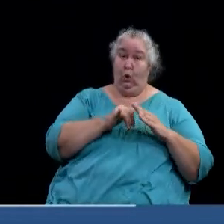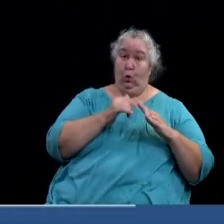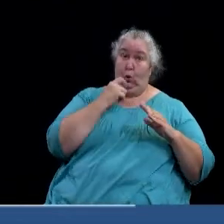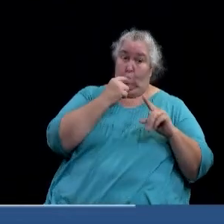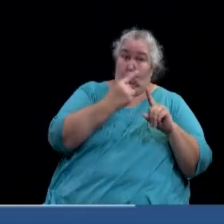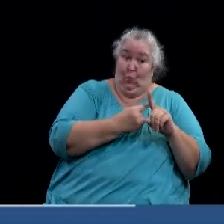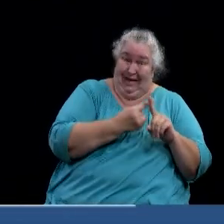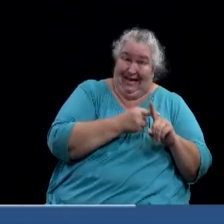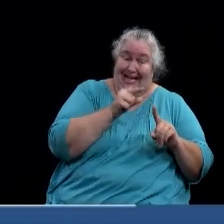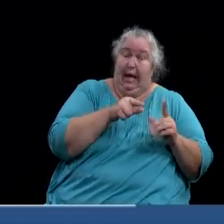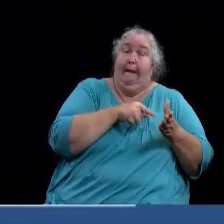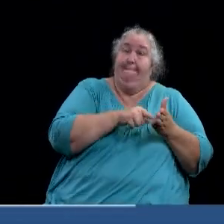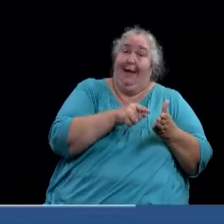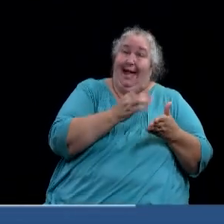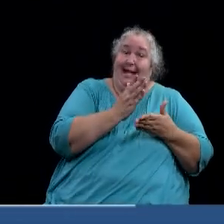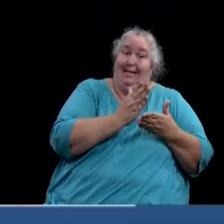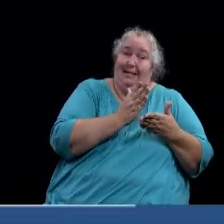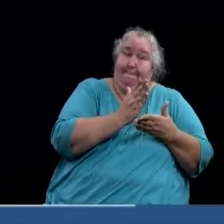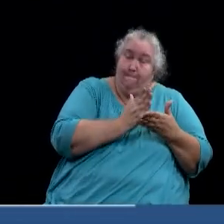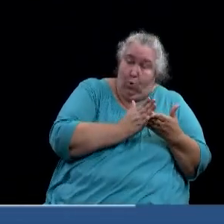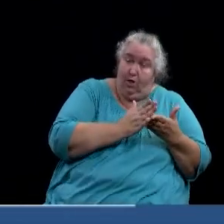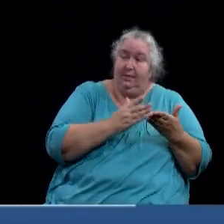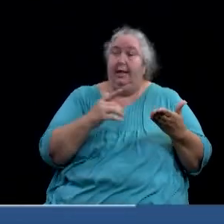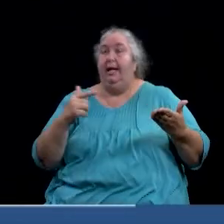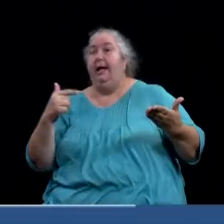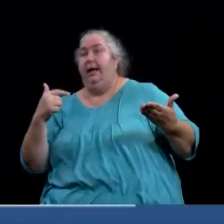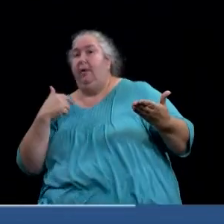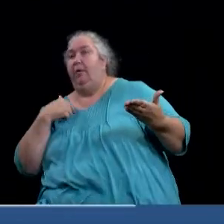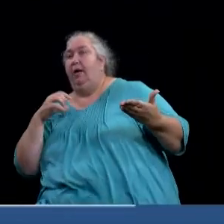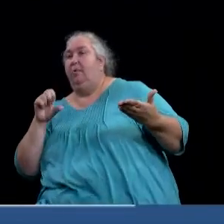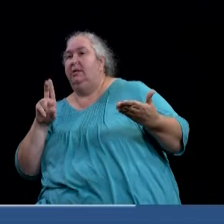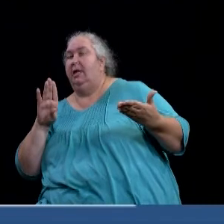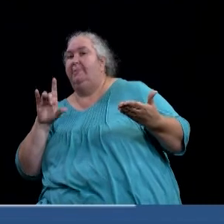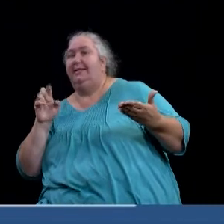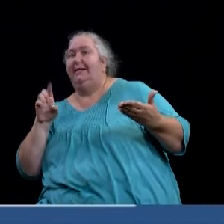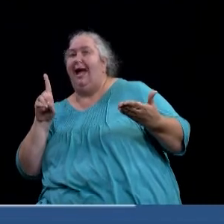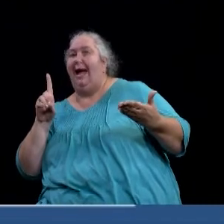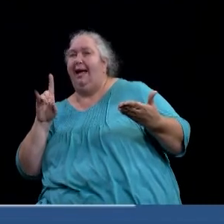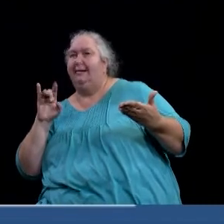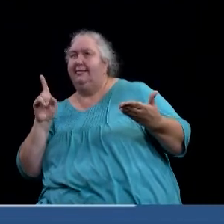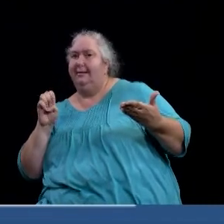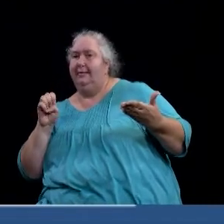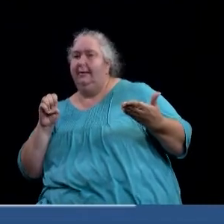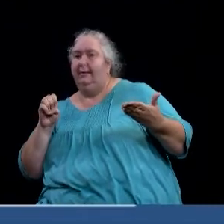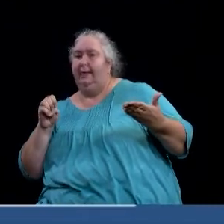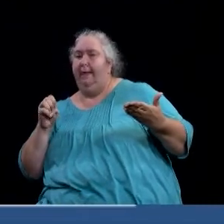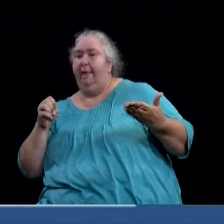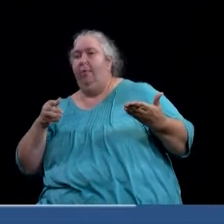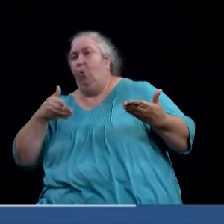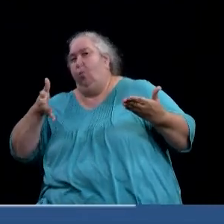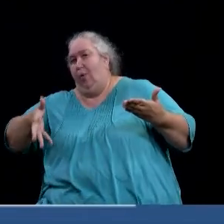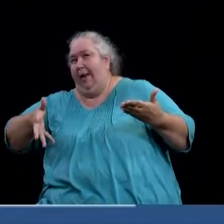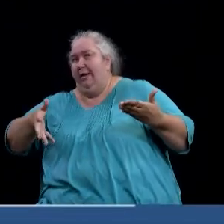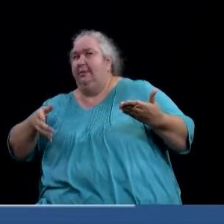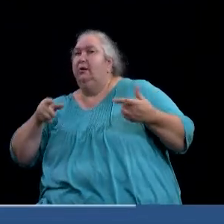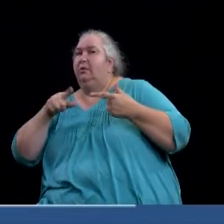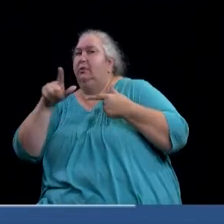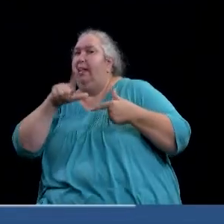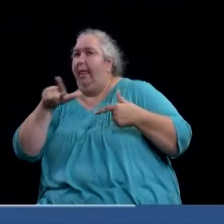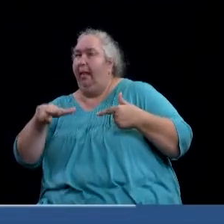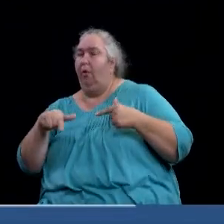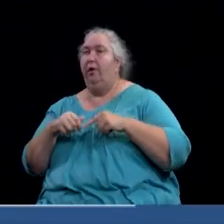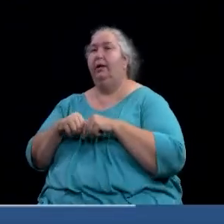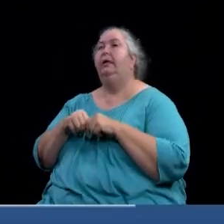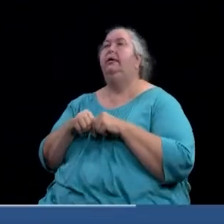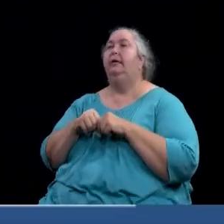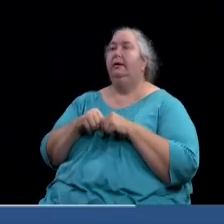the landlord. Typically, Section 8 has a higher fair market rent capability than